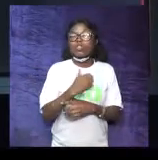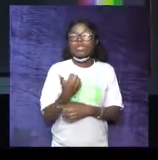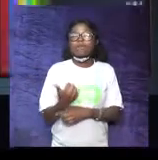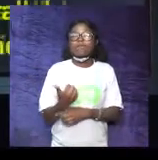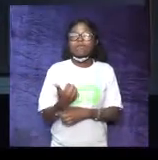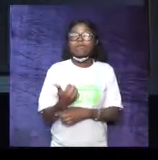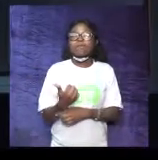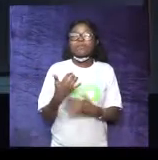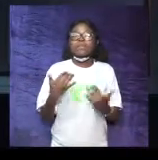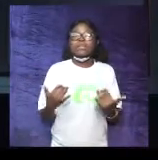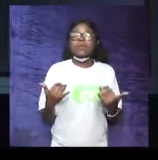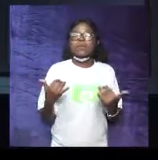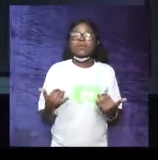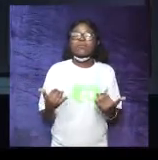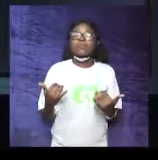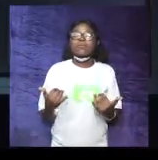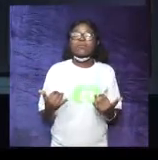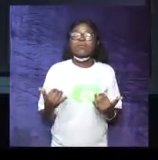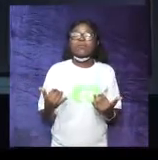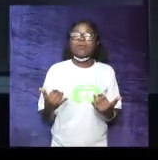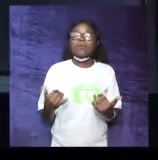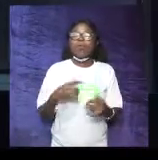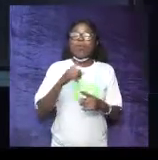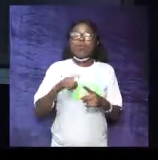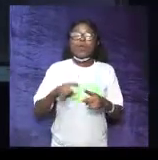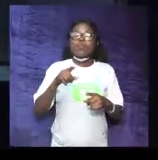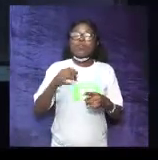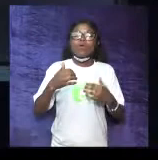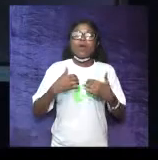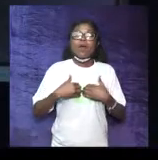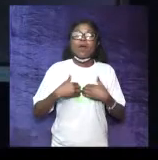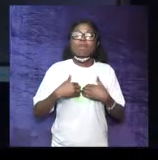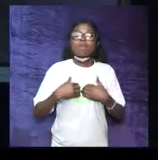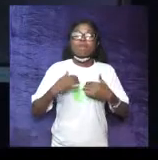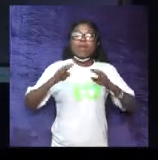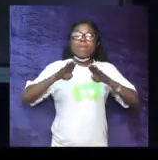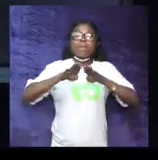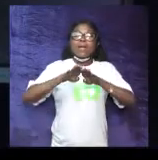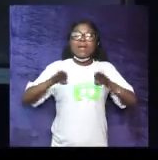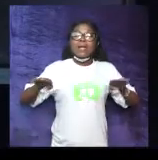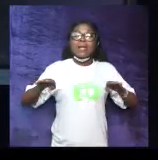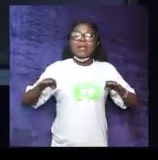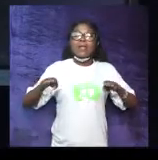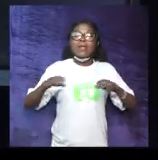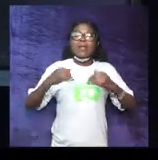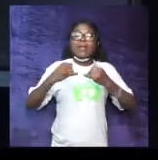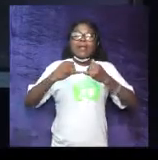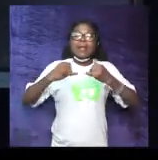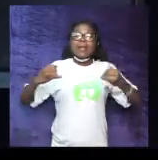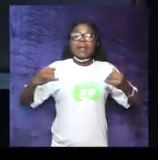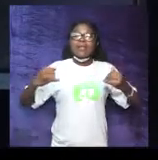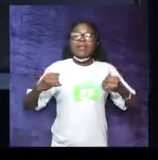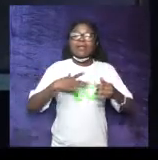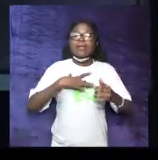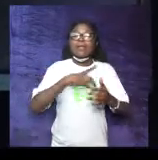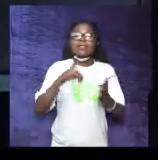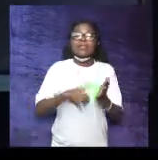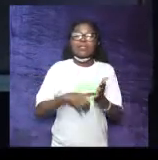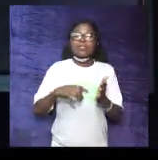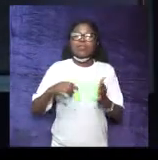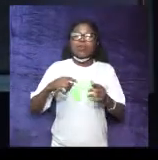lesson. Now, when you have parallel lines like this, going in the same